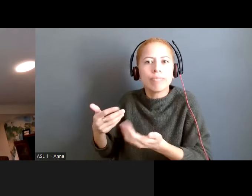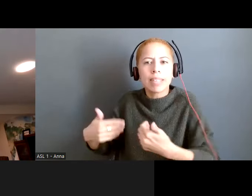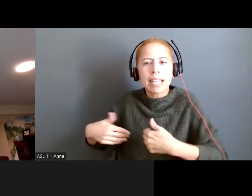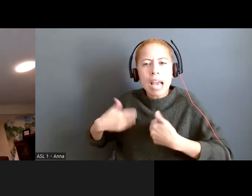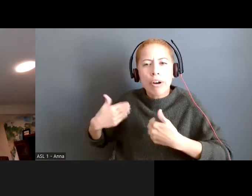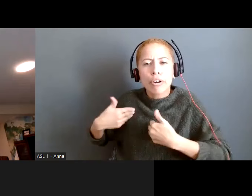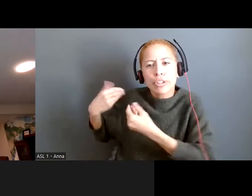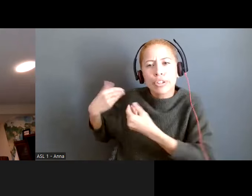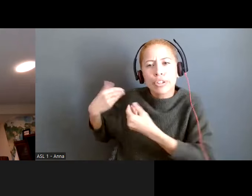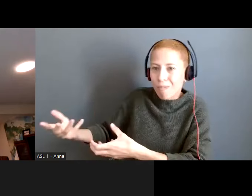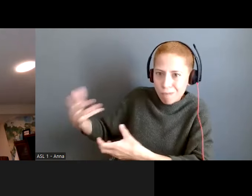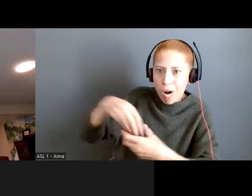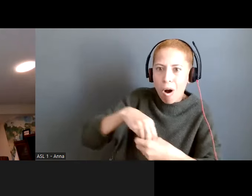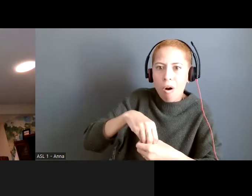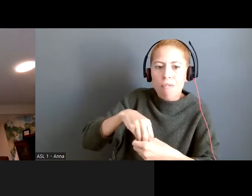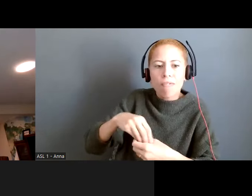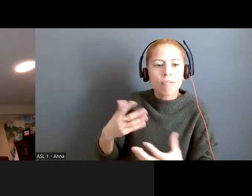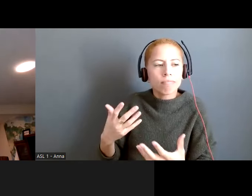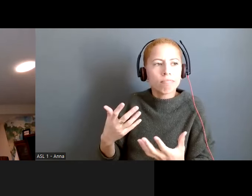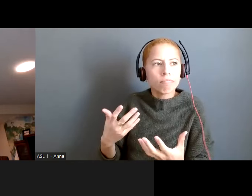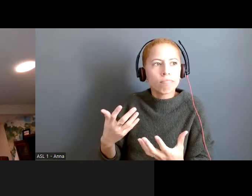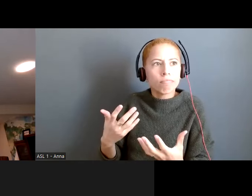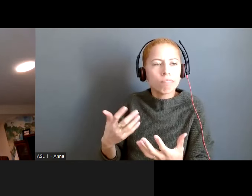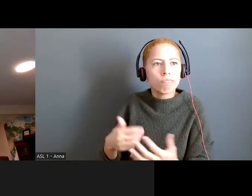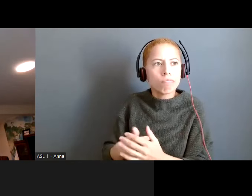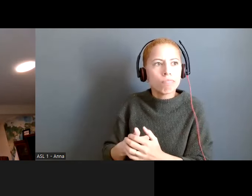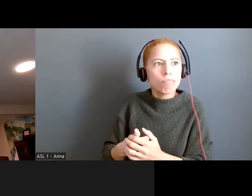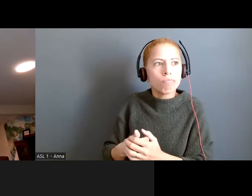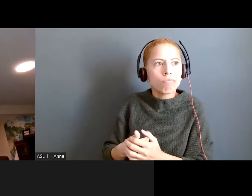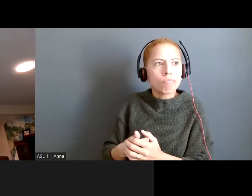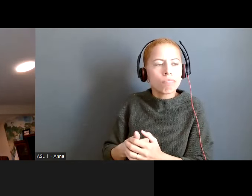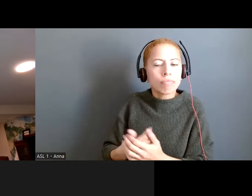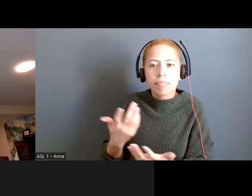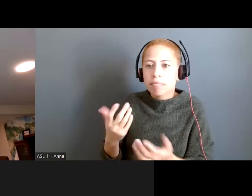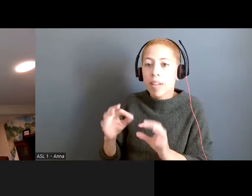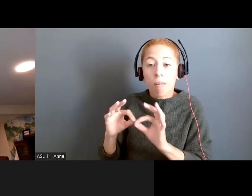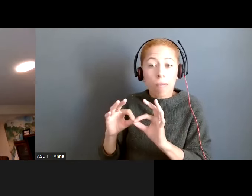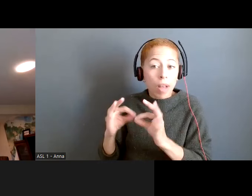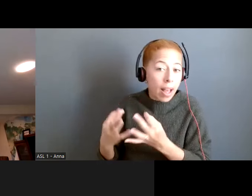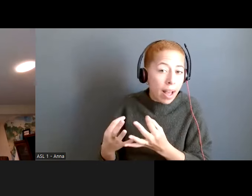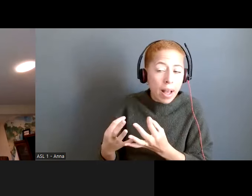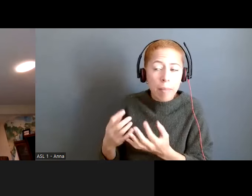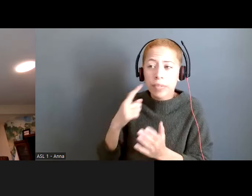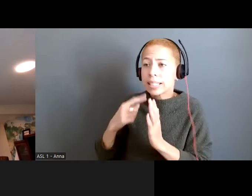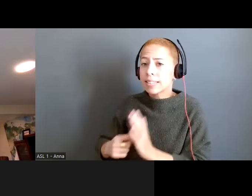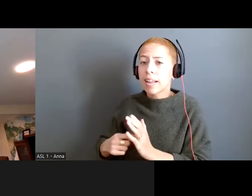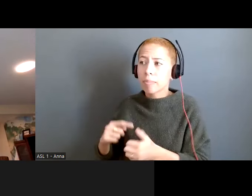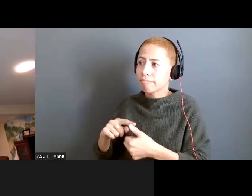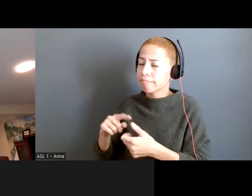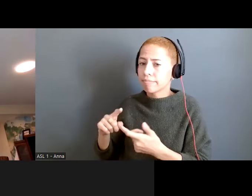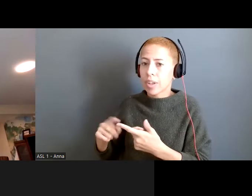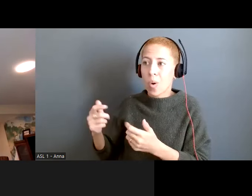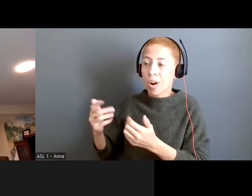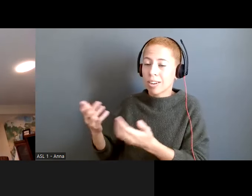involved, not only working like supporting, you know, it could be family members or getting into the field